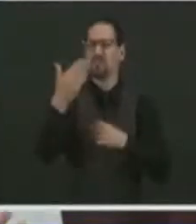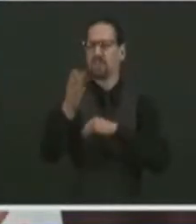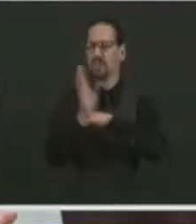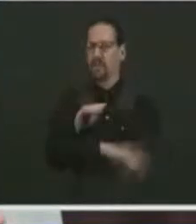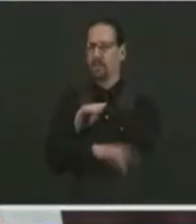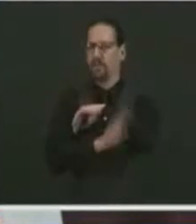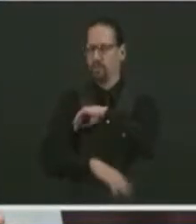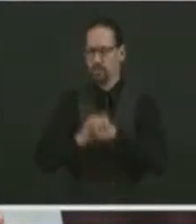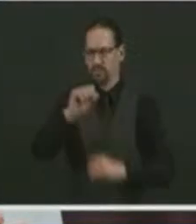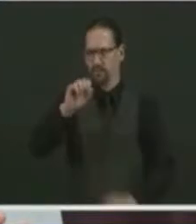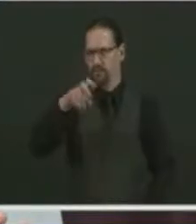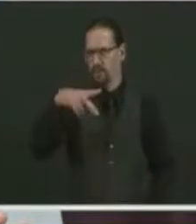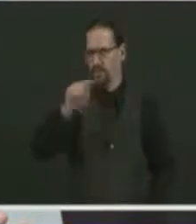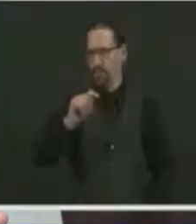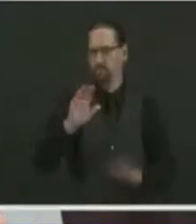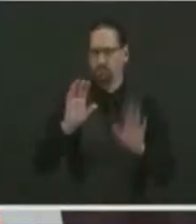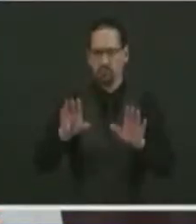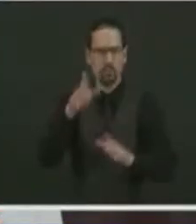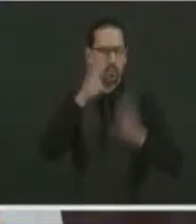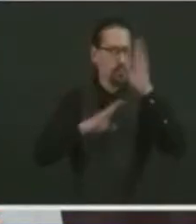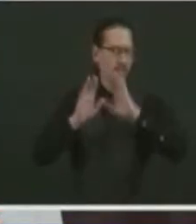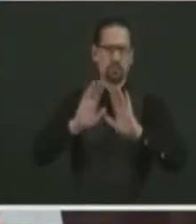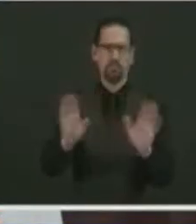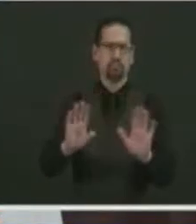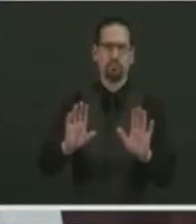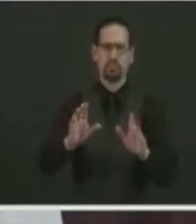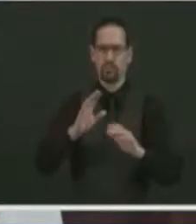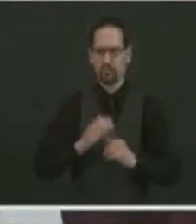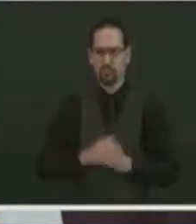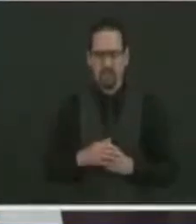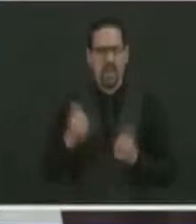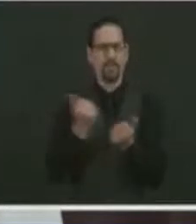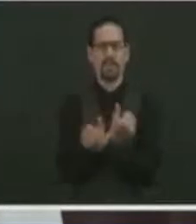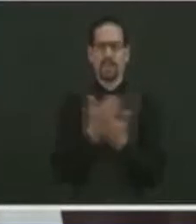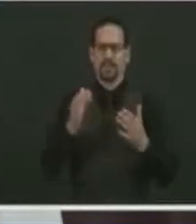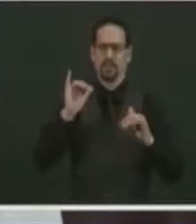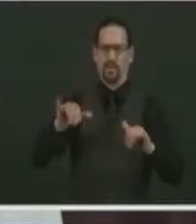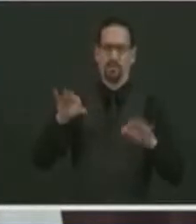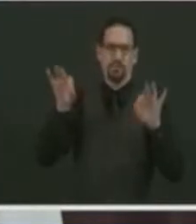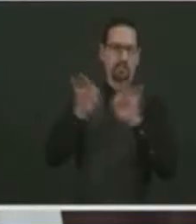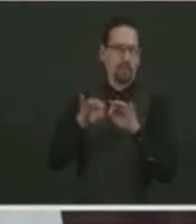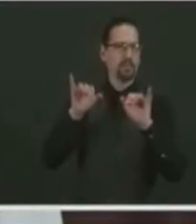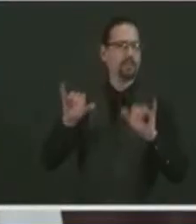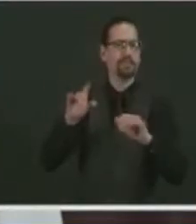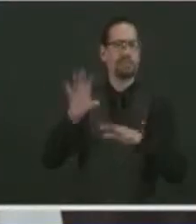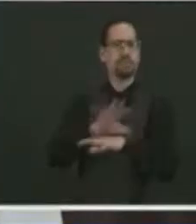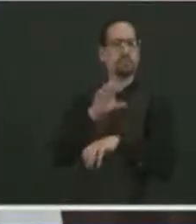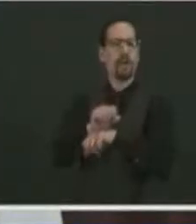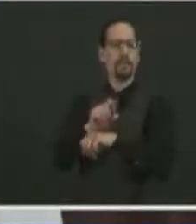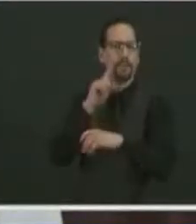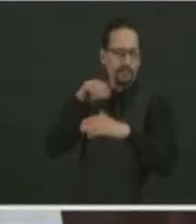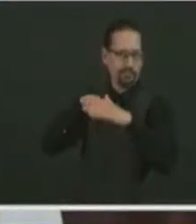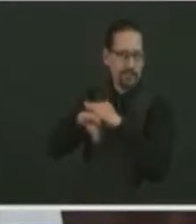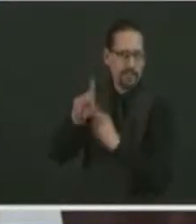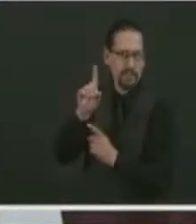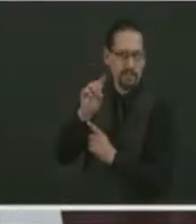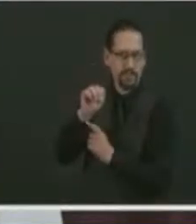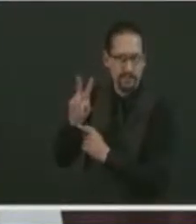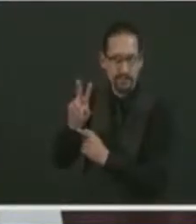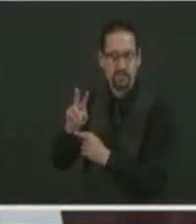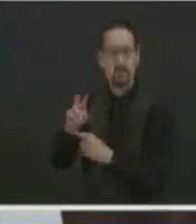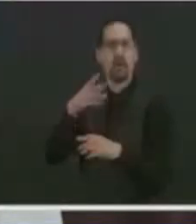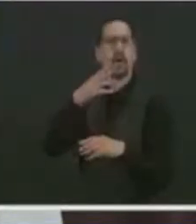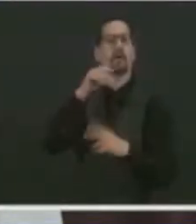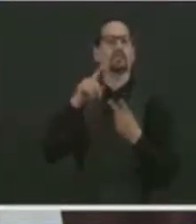it's essentially by appointment. Also, remember, most of these things can be done online. You know,